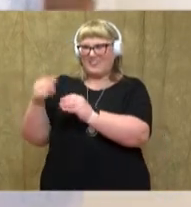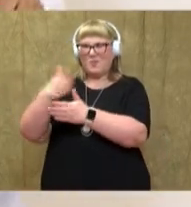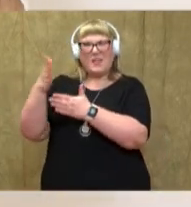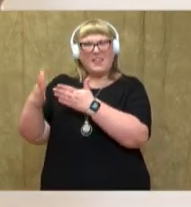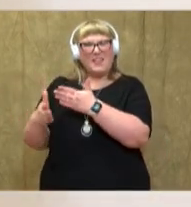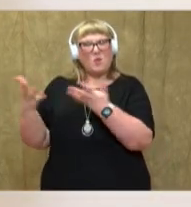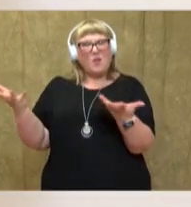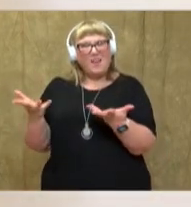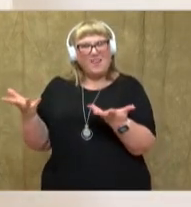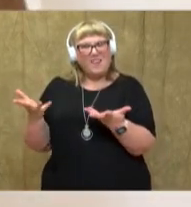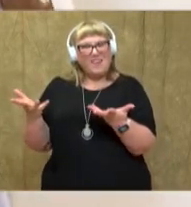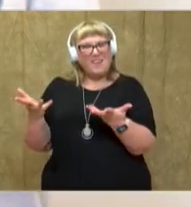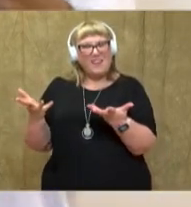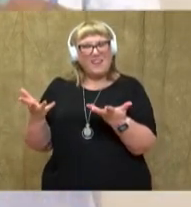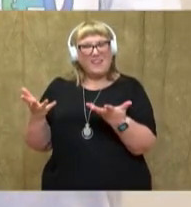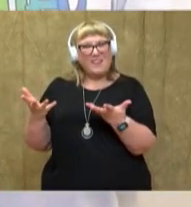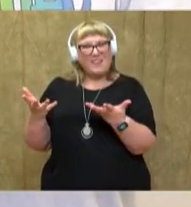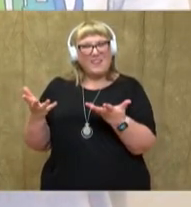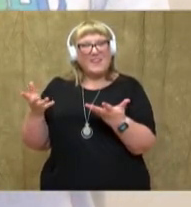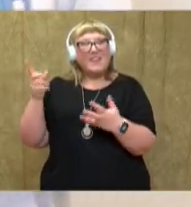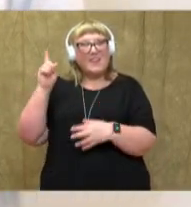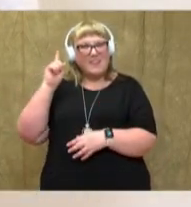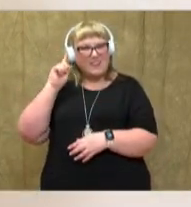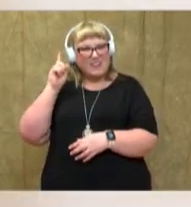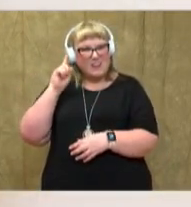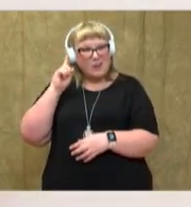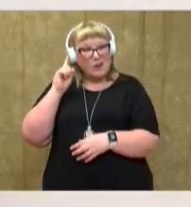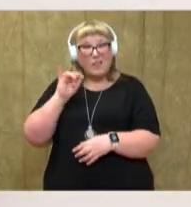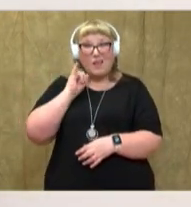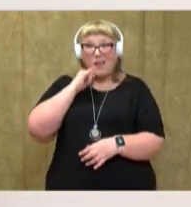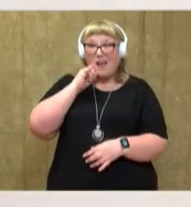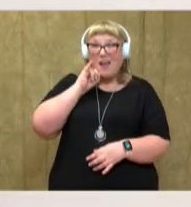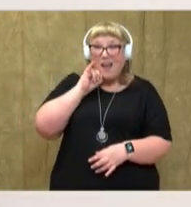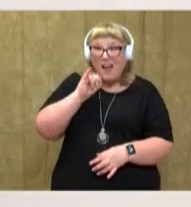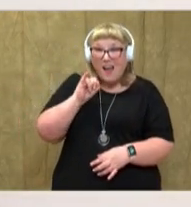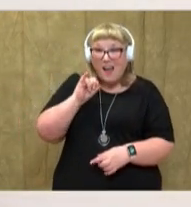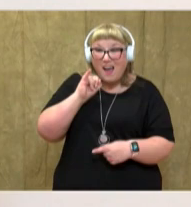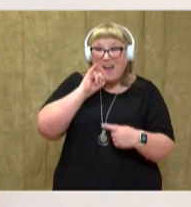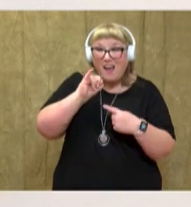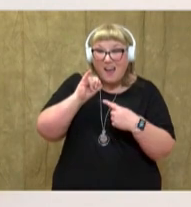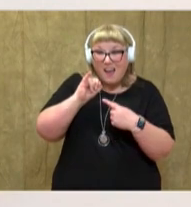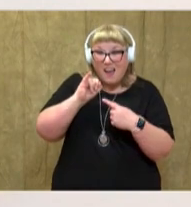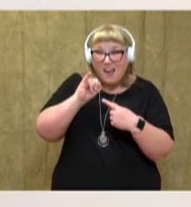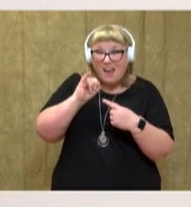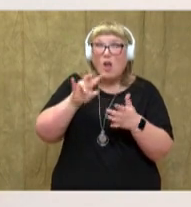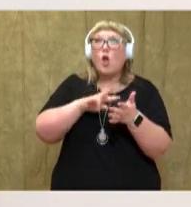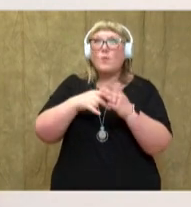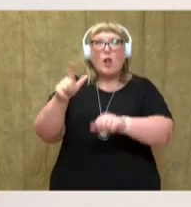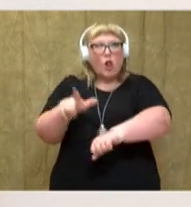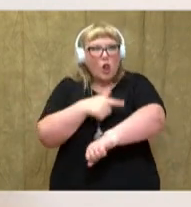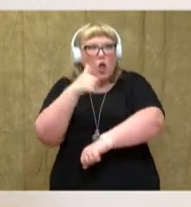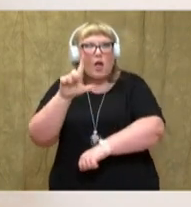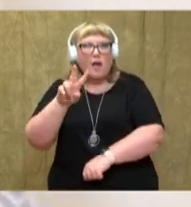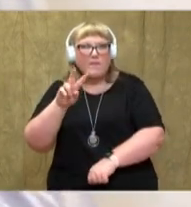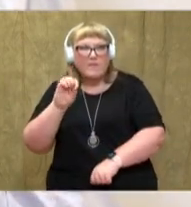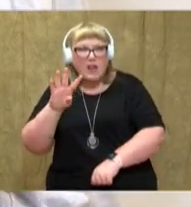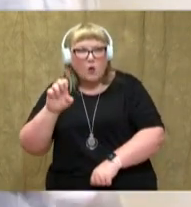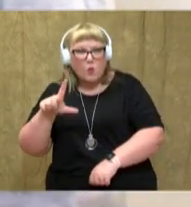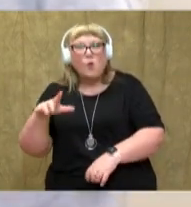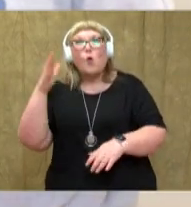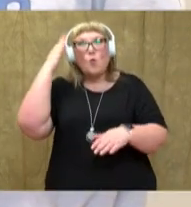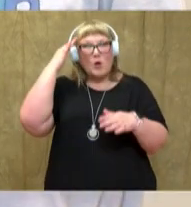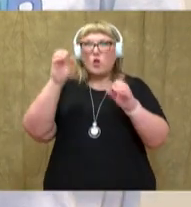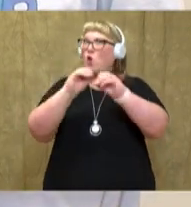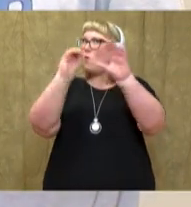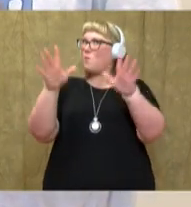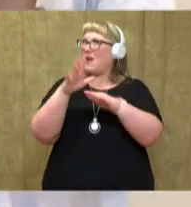Absolutely not. Because I hear a long vowel sound, I, in the word while. Remember, we know that magic E is